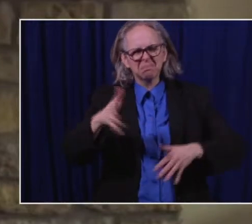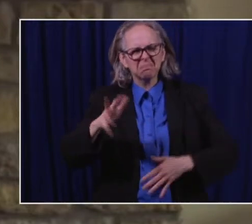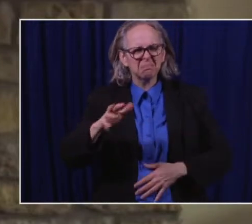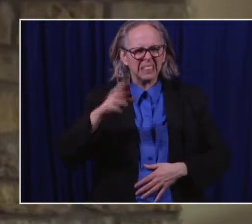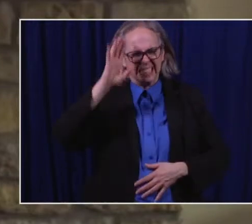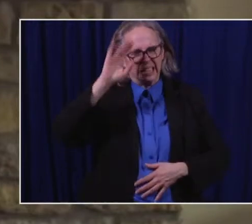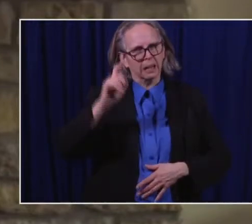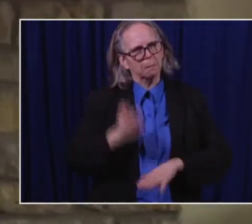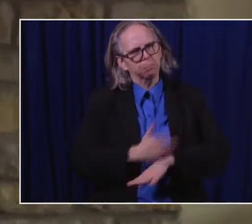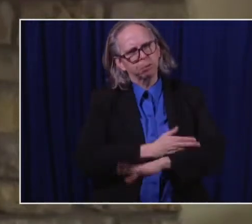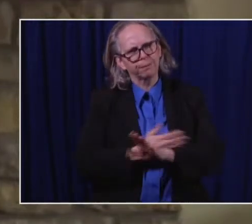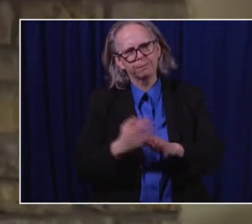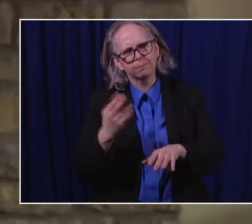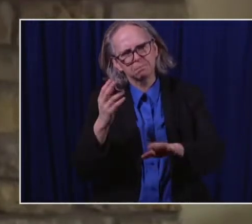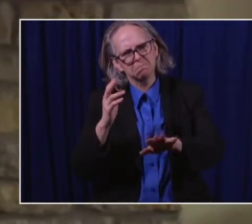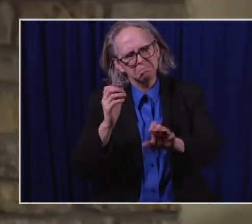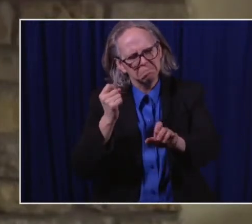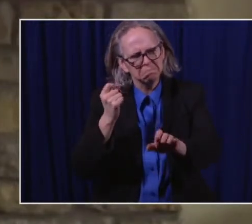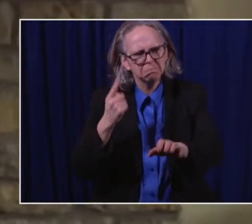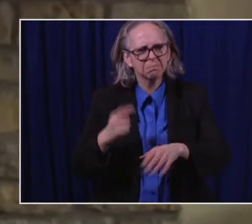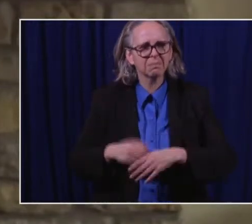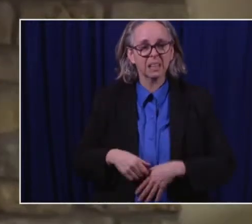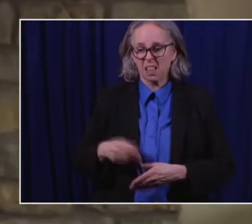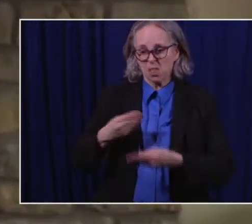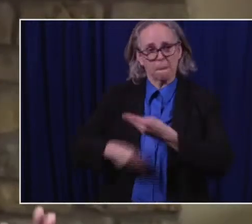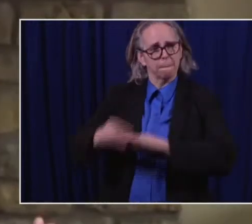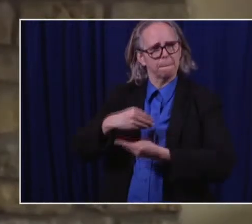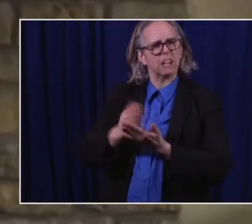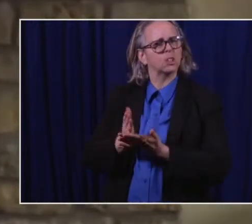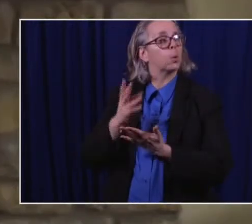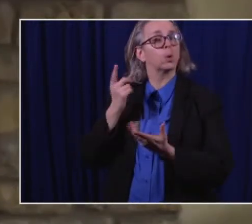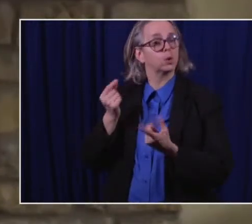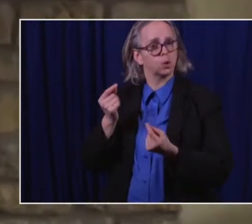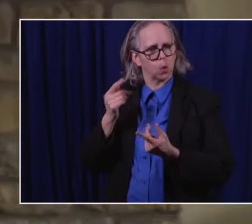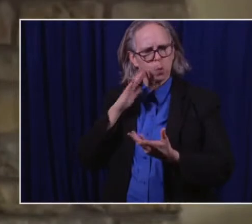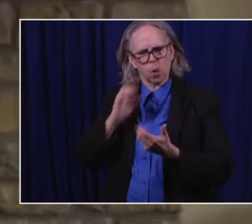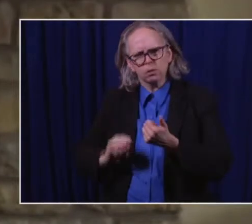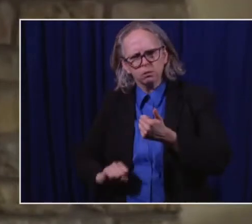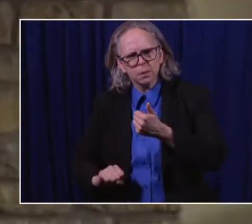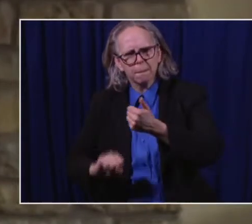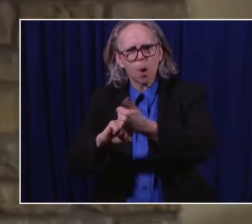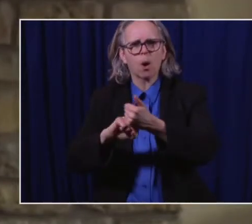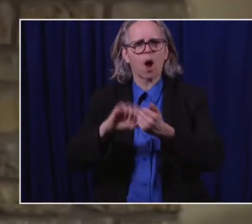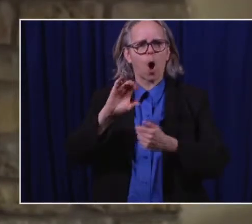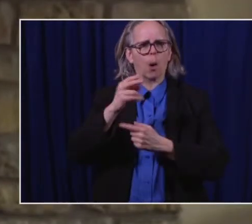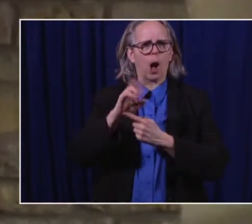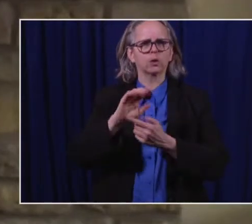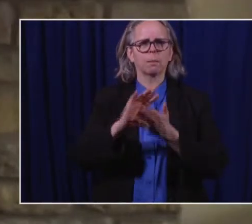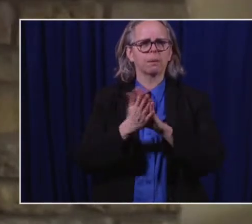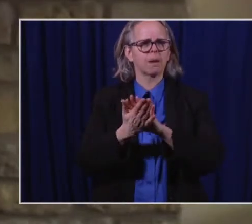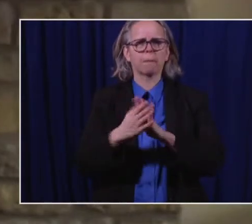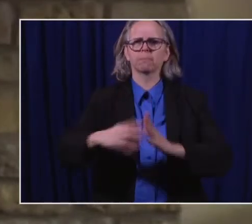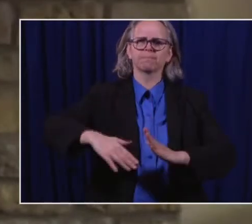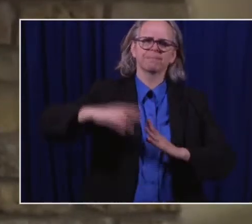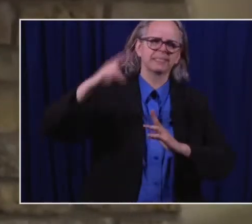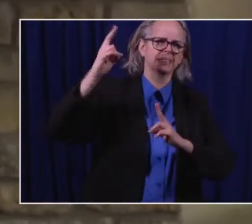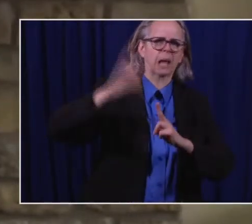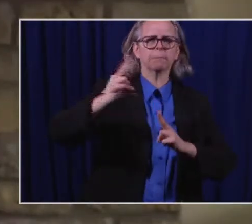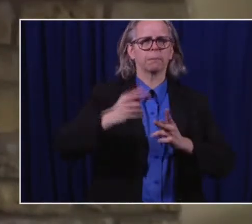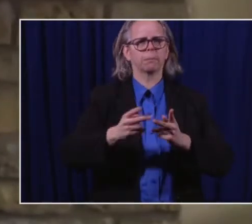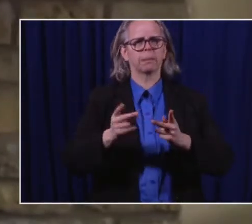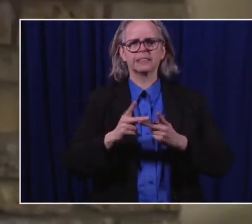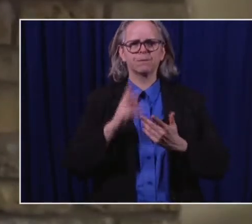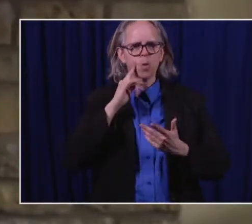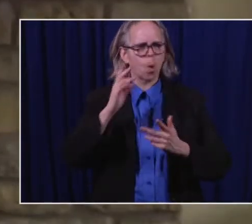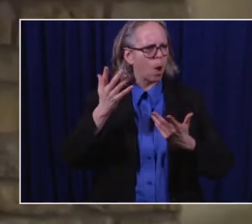think, that will help Ohio move to being the premier place in the Midwest for job creation, the best place in the Midwest to